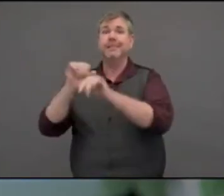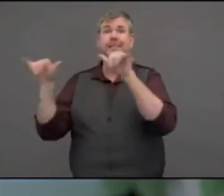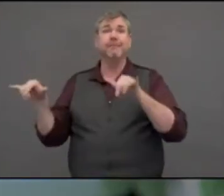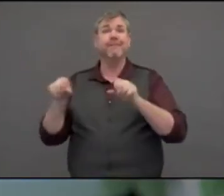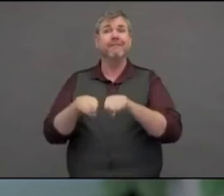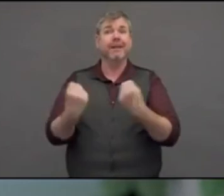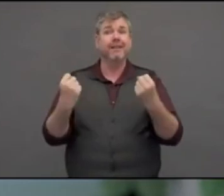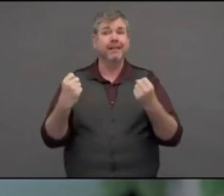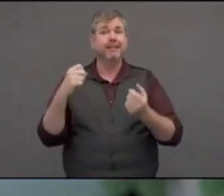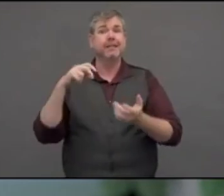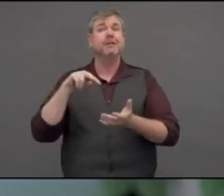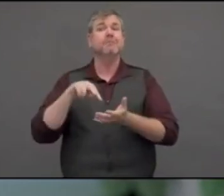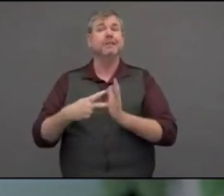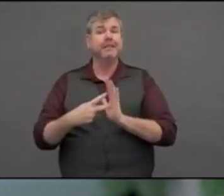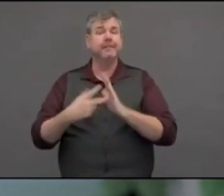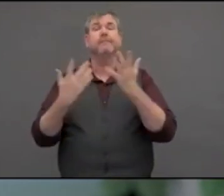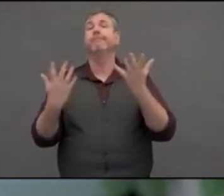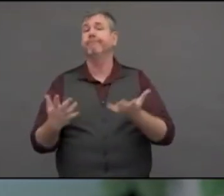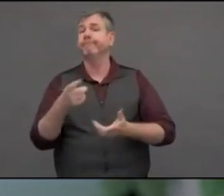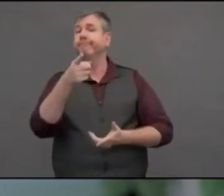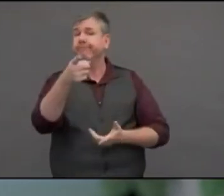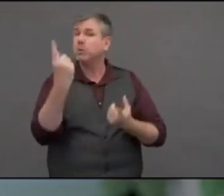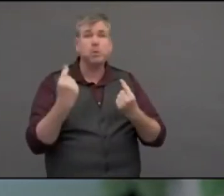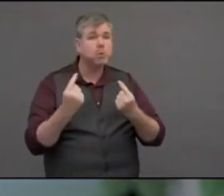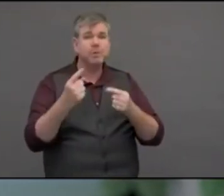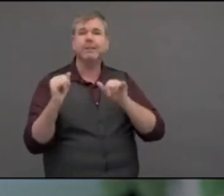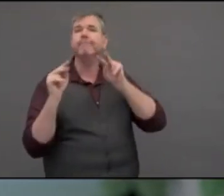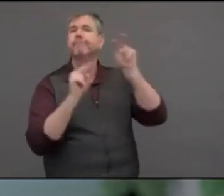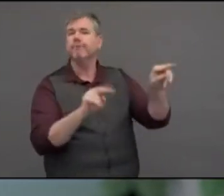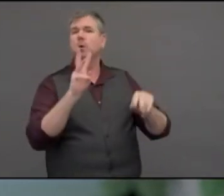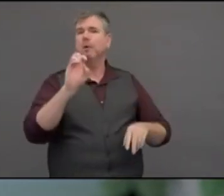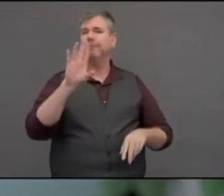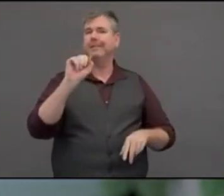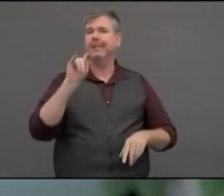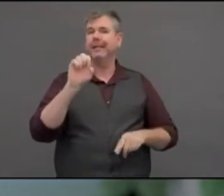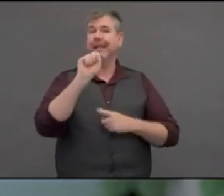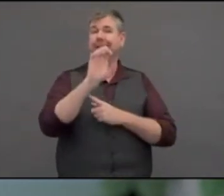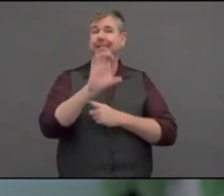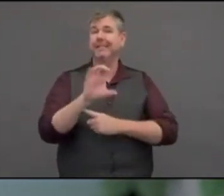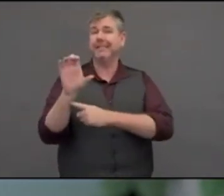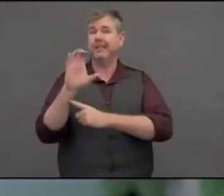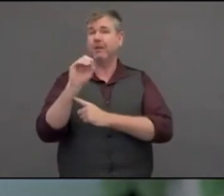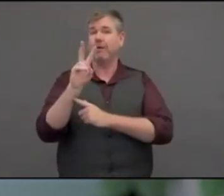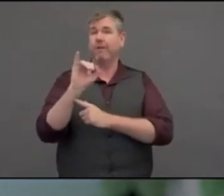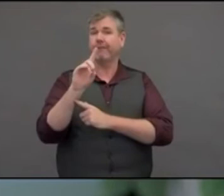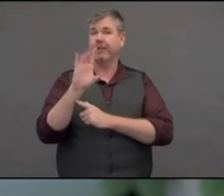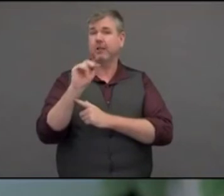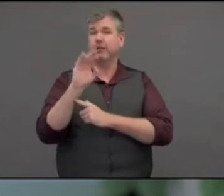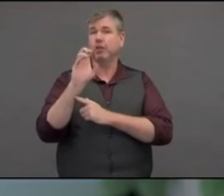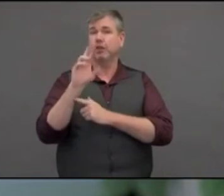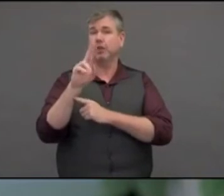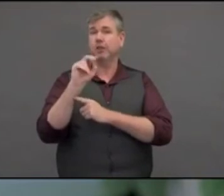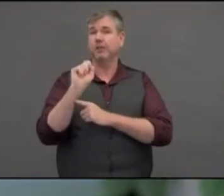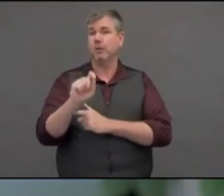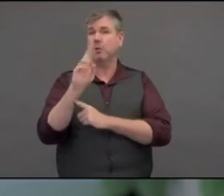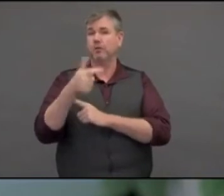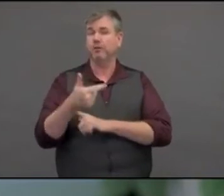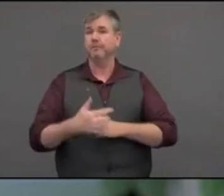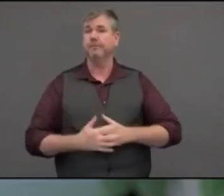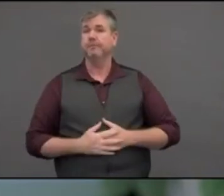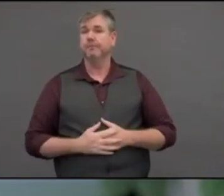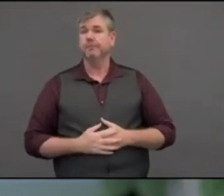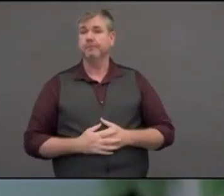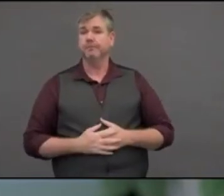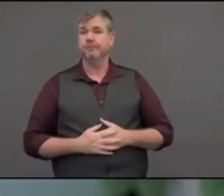SCCCOVIDconcerns.org. We will investigate them. This order is covered under the